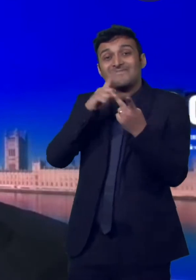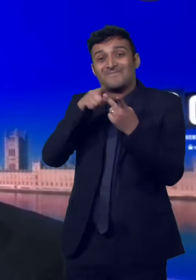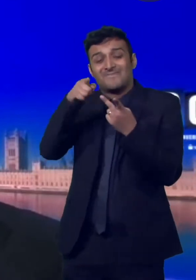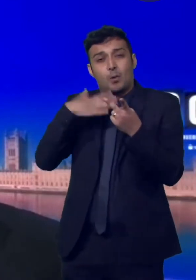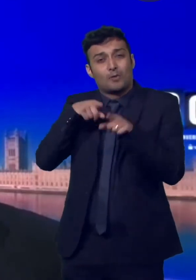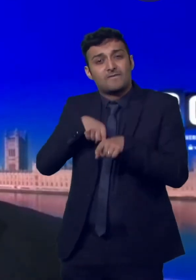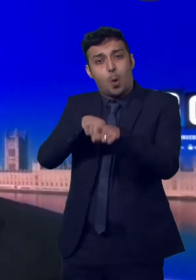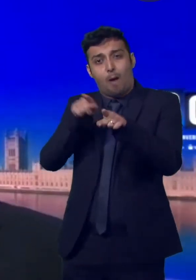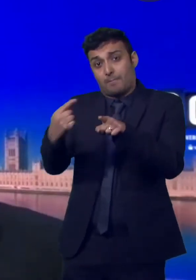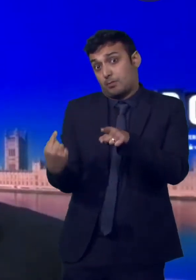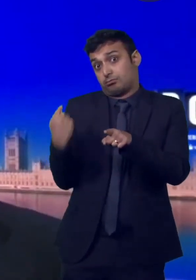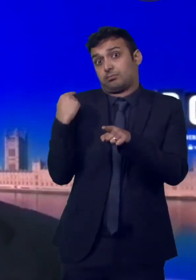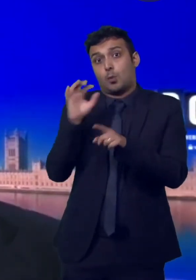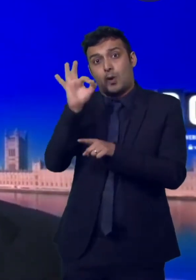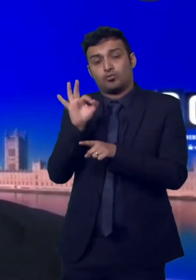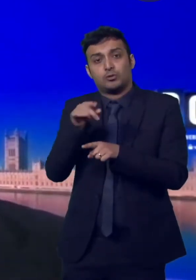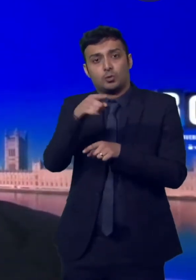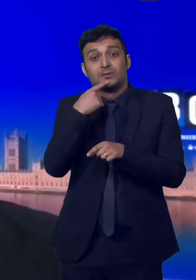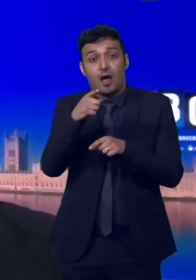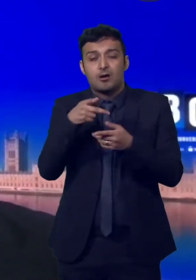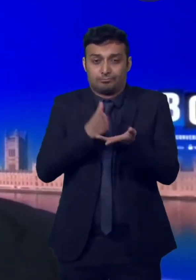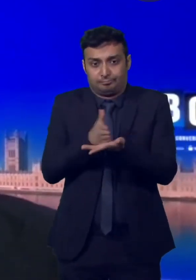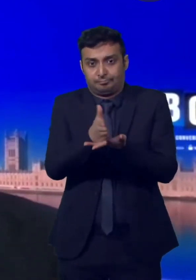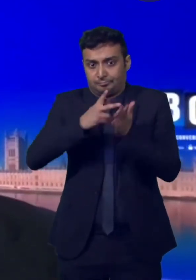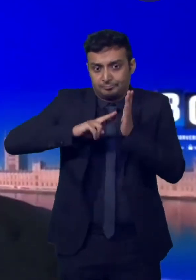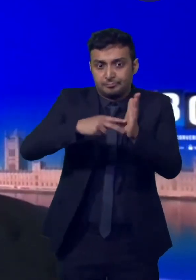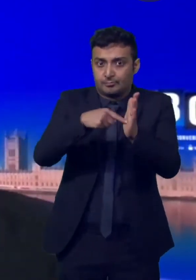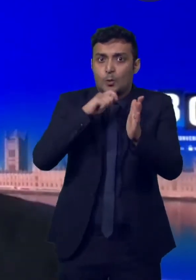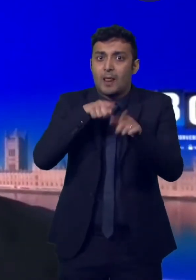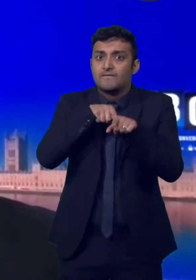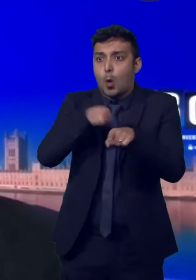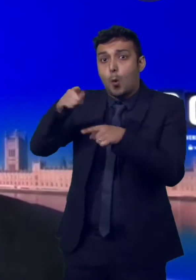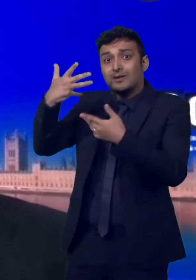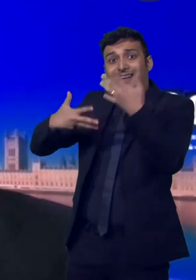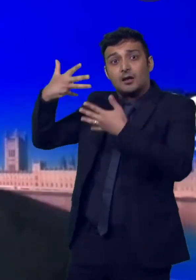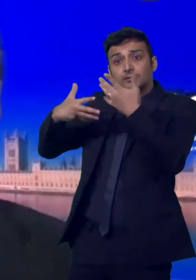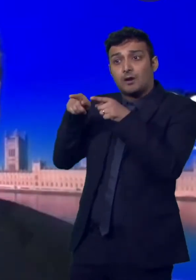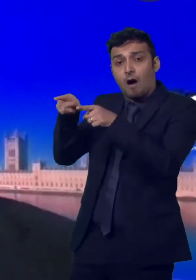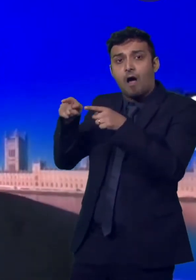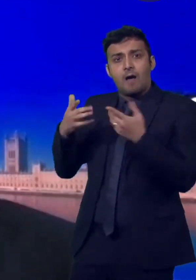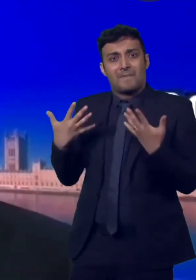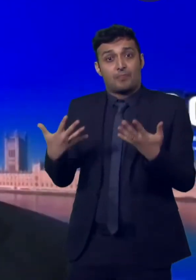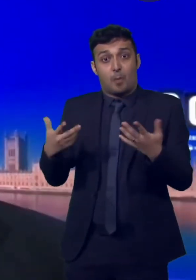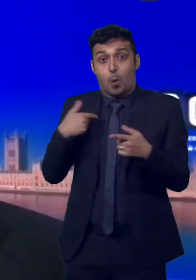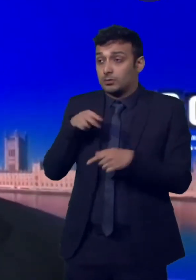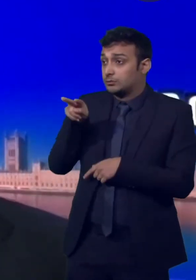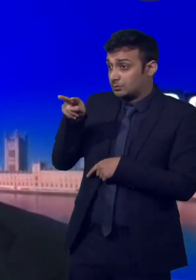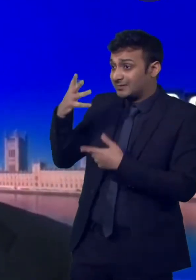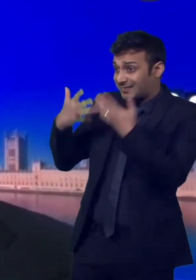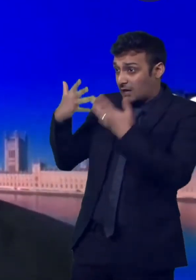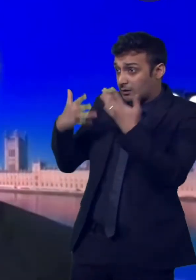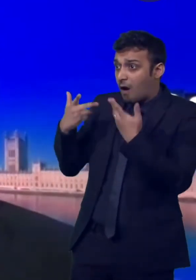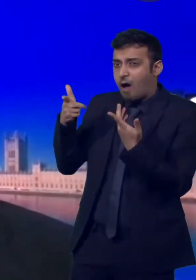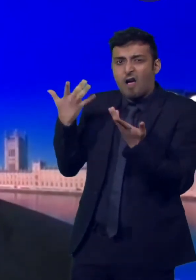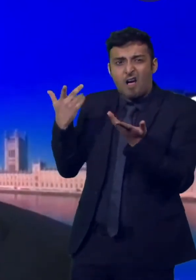guided by the data. At the moment, it's guided by data that is overly pessimistic. We know the vaccine rollout's been better. Vaccines are more